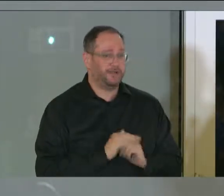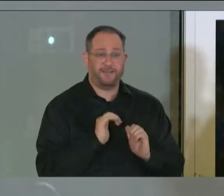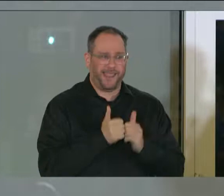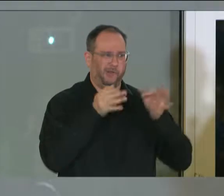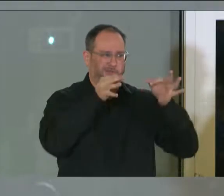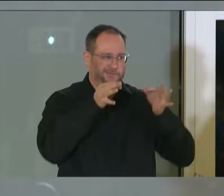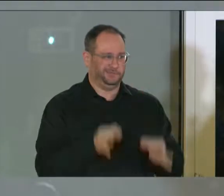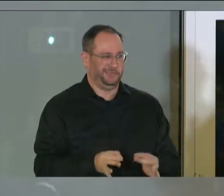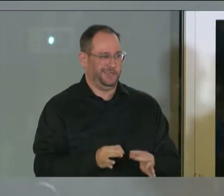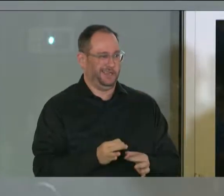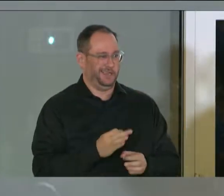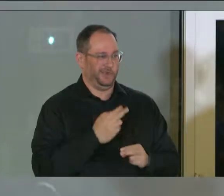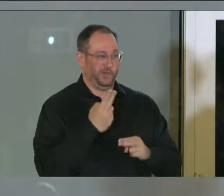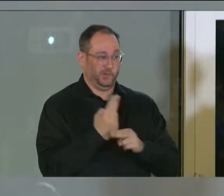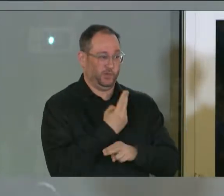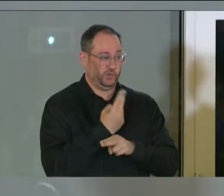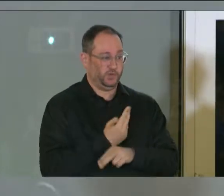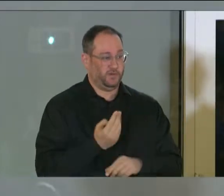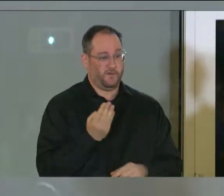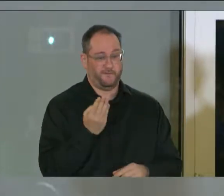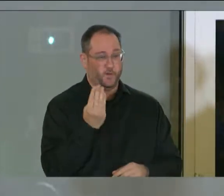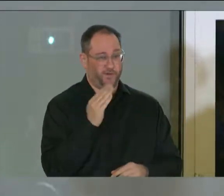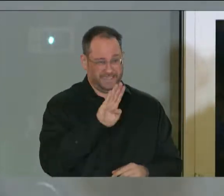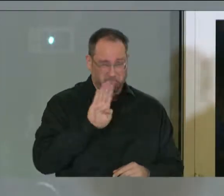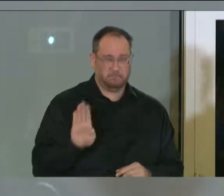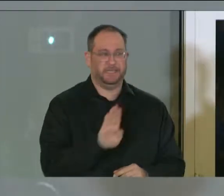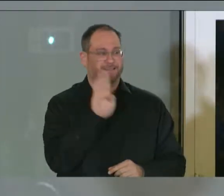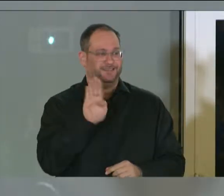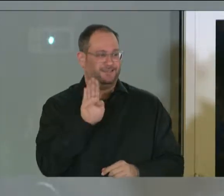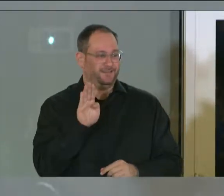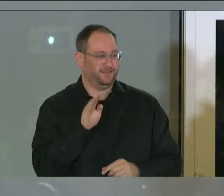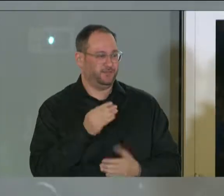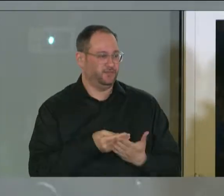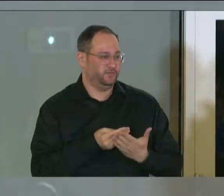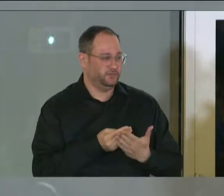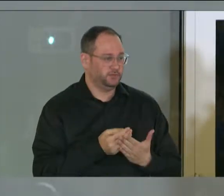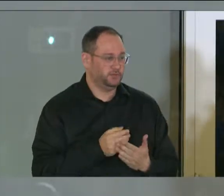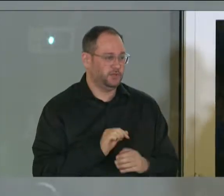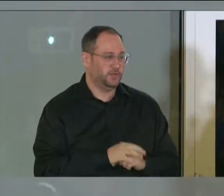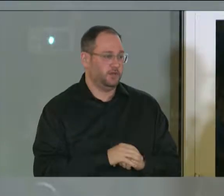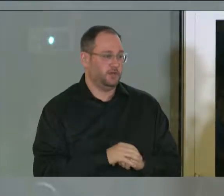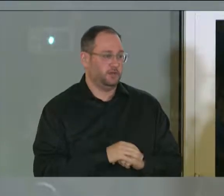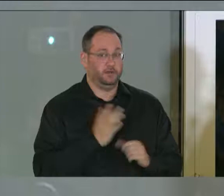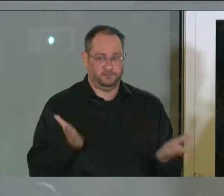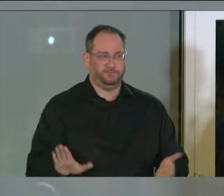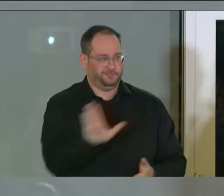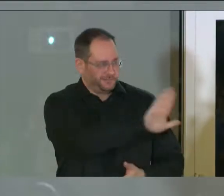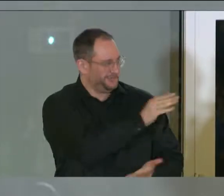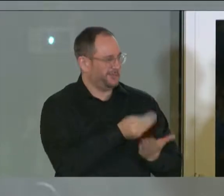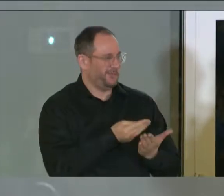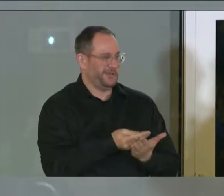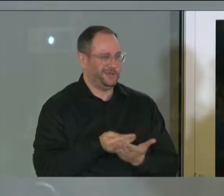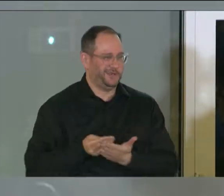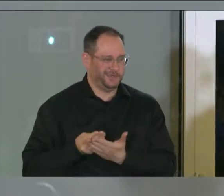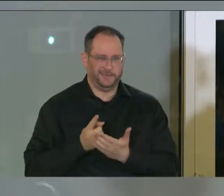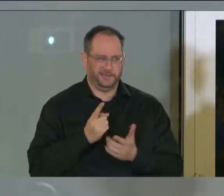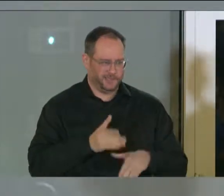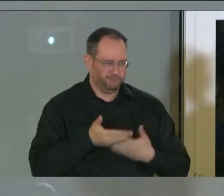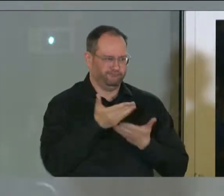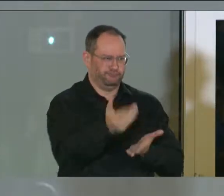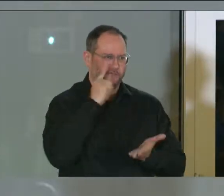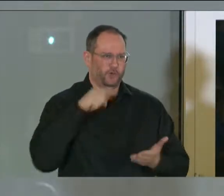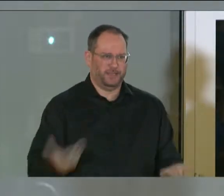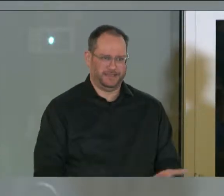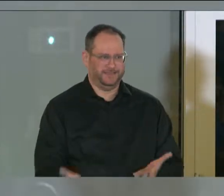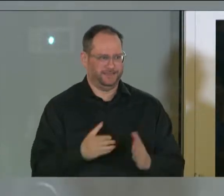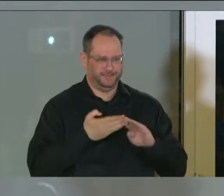$14 billion that taxpayers provide to us every single year to get the things done in the